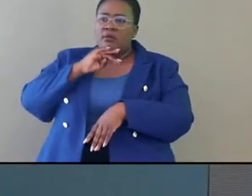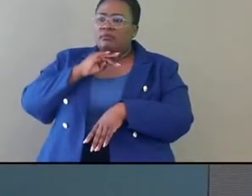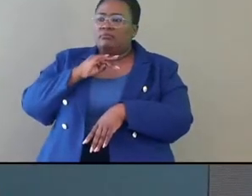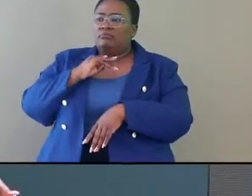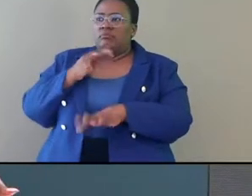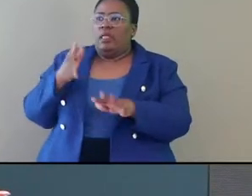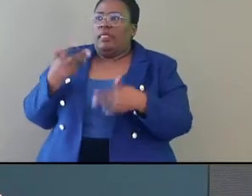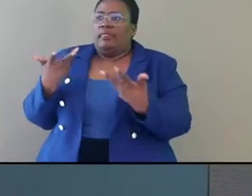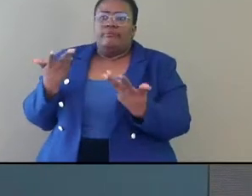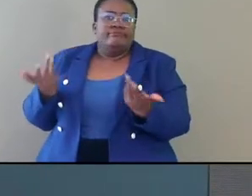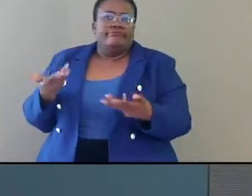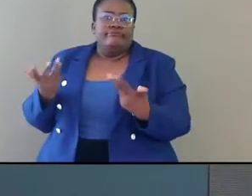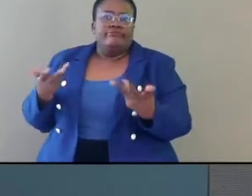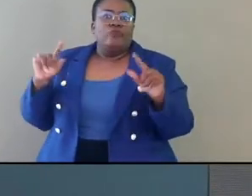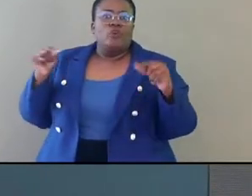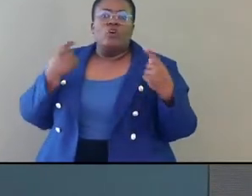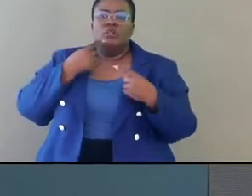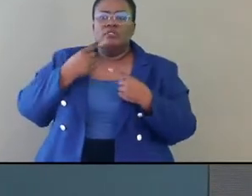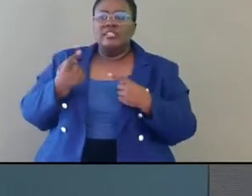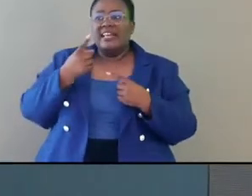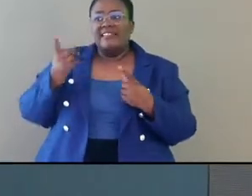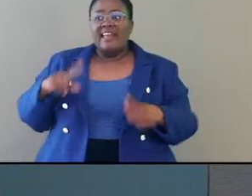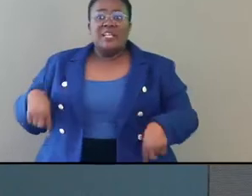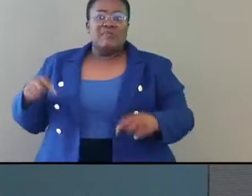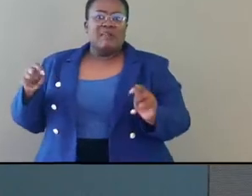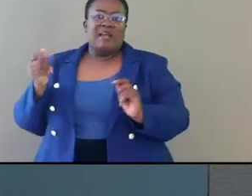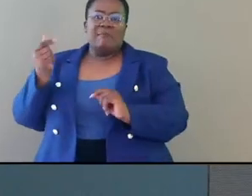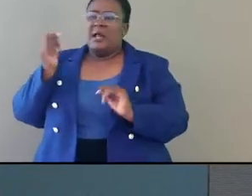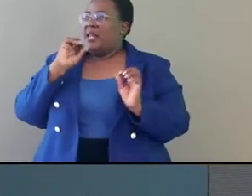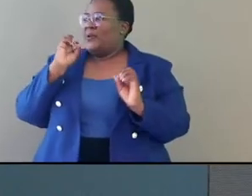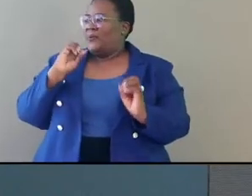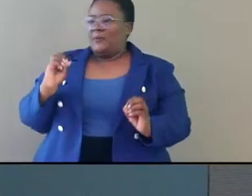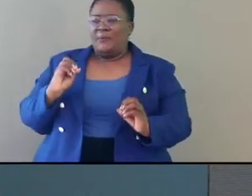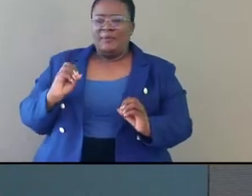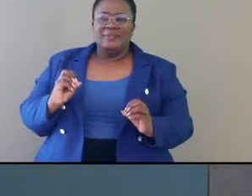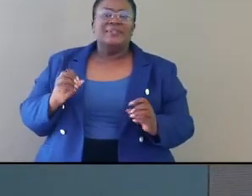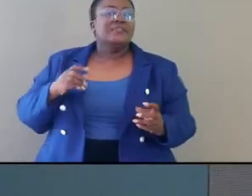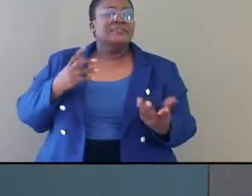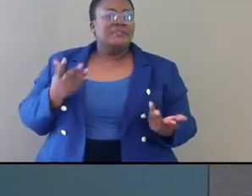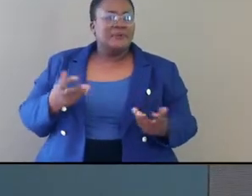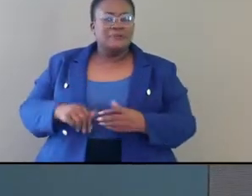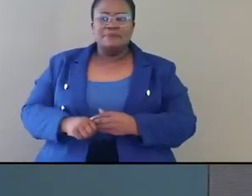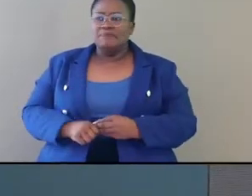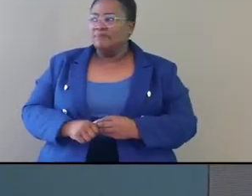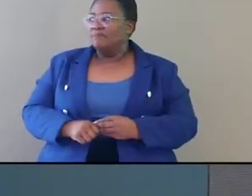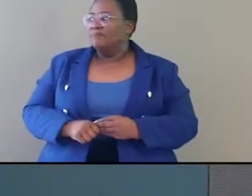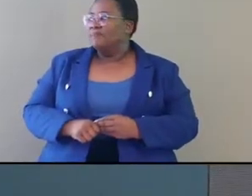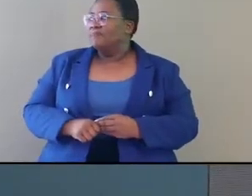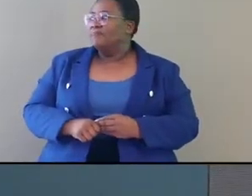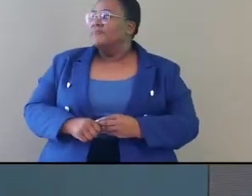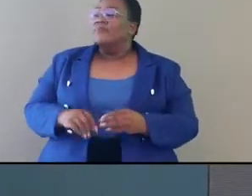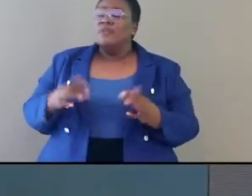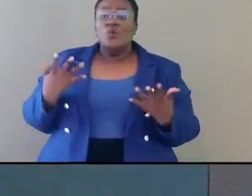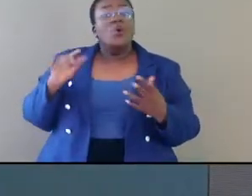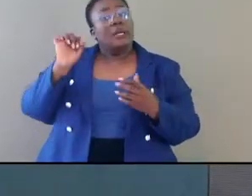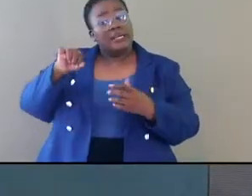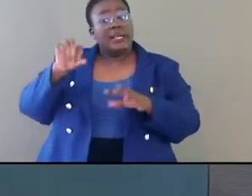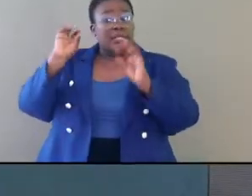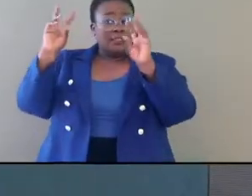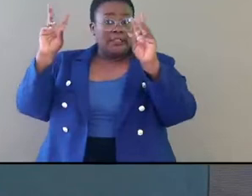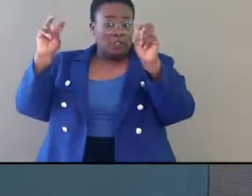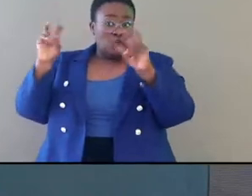so we cannot say they're not spending saving the day but there are issues right